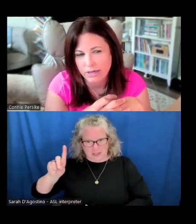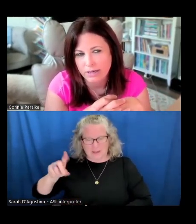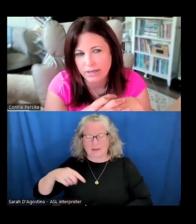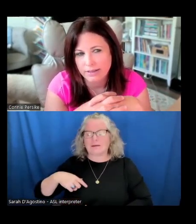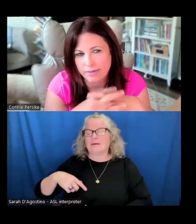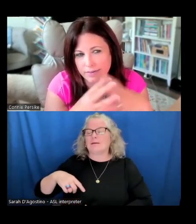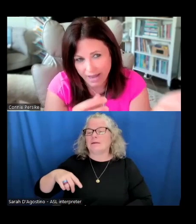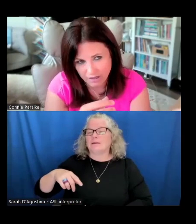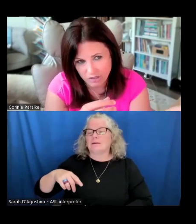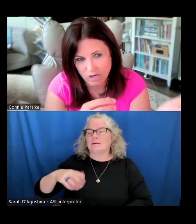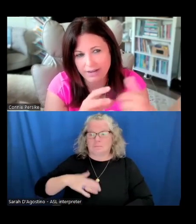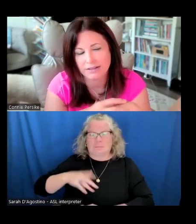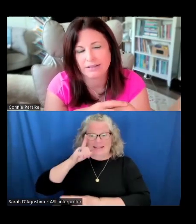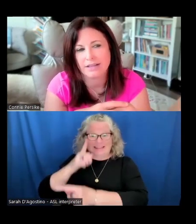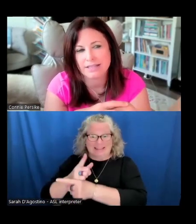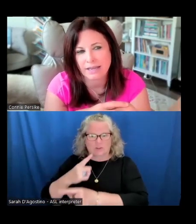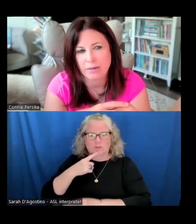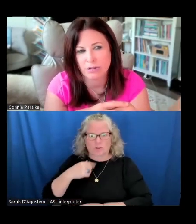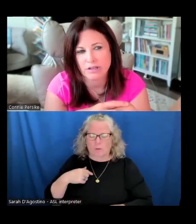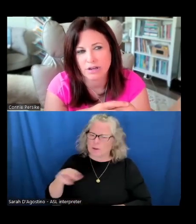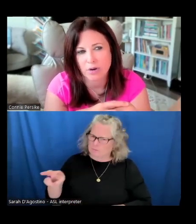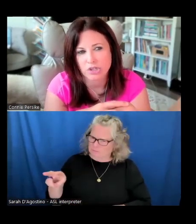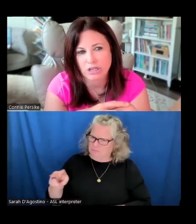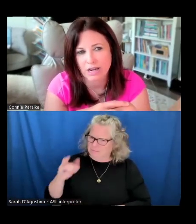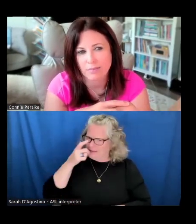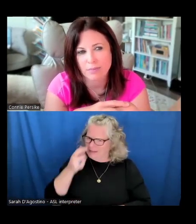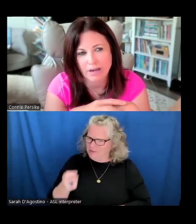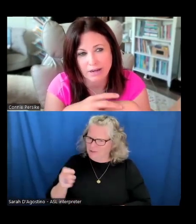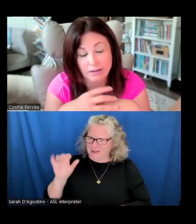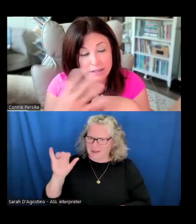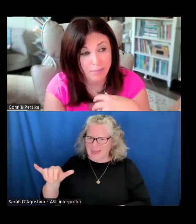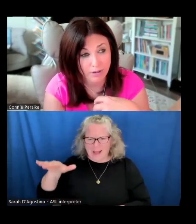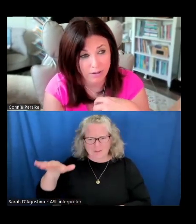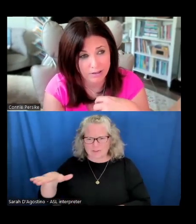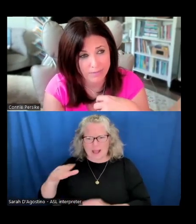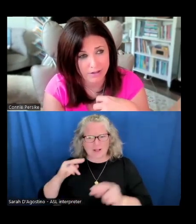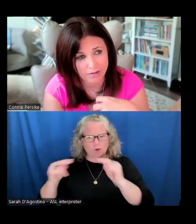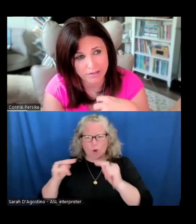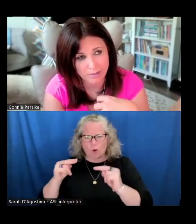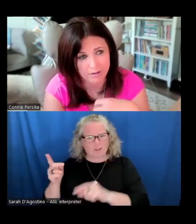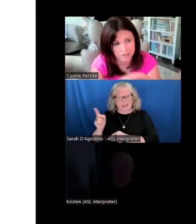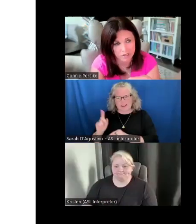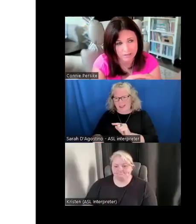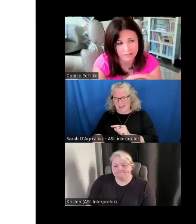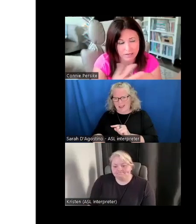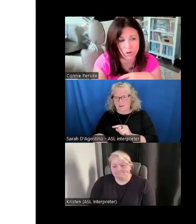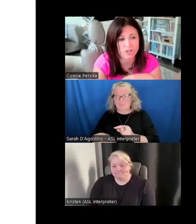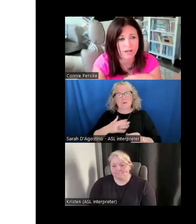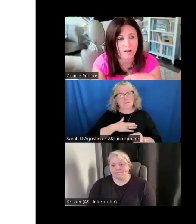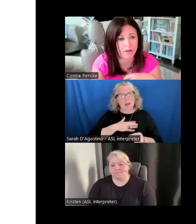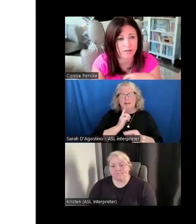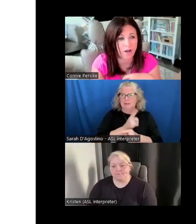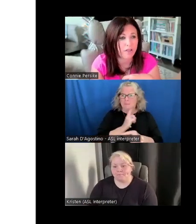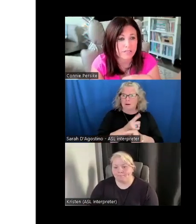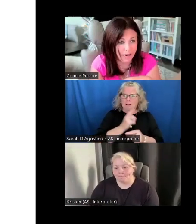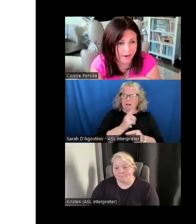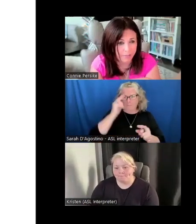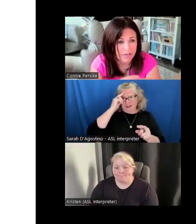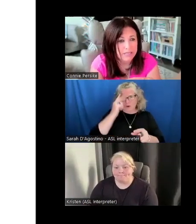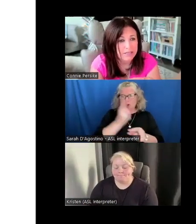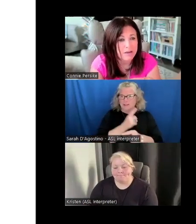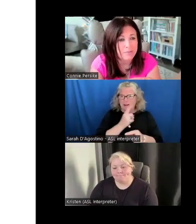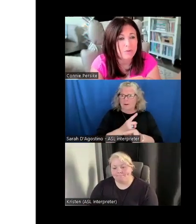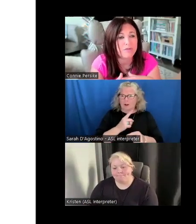how that child isn't able to negotiate, but my neurotypical child can negotiate all the